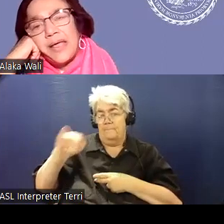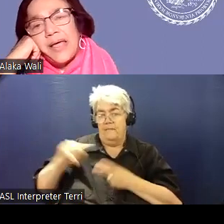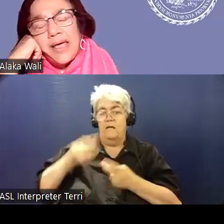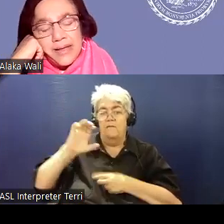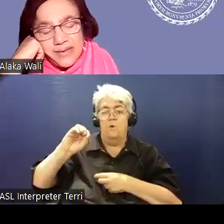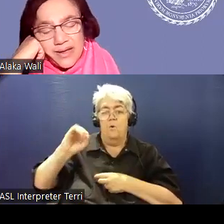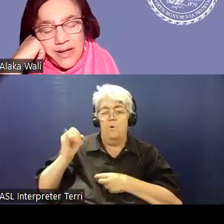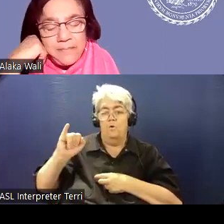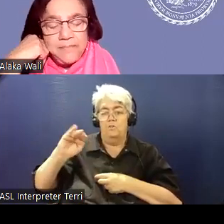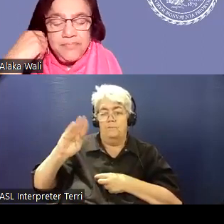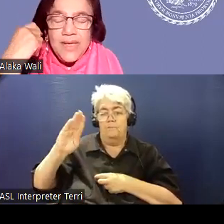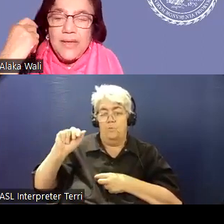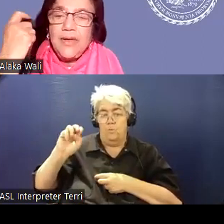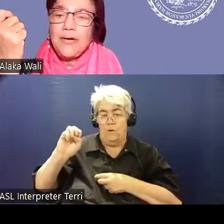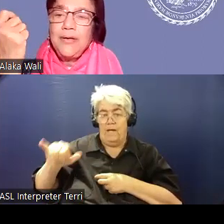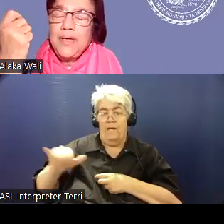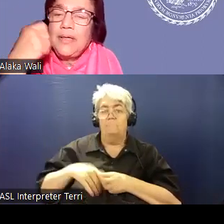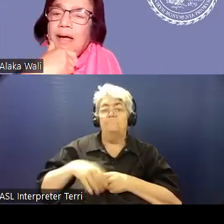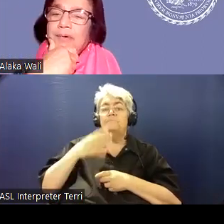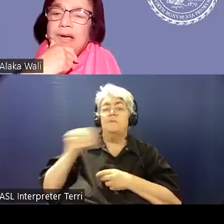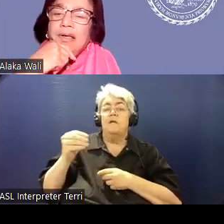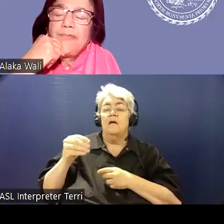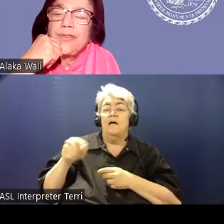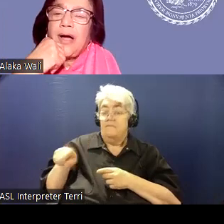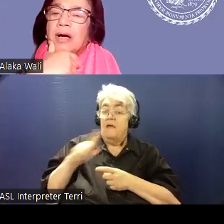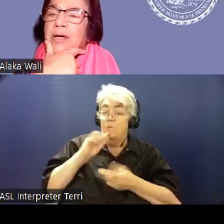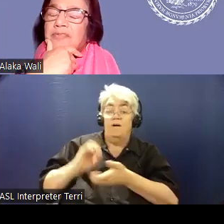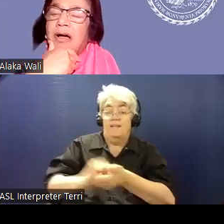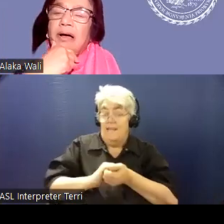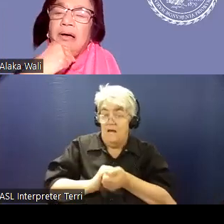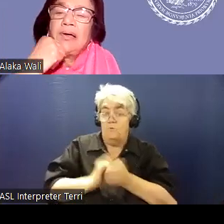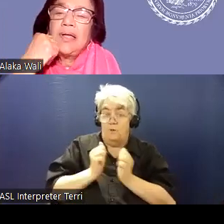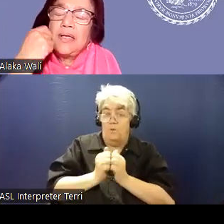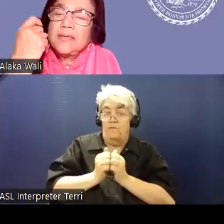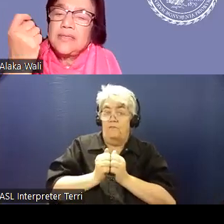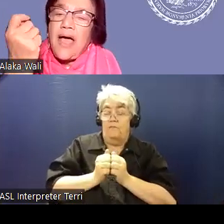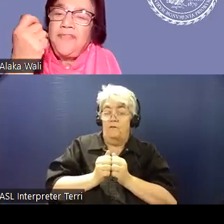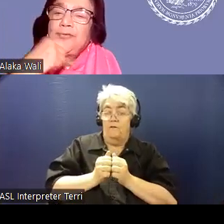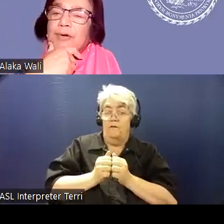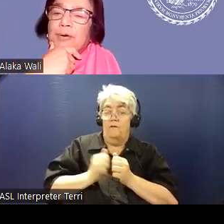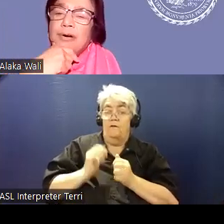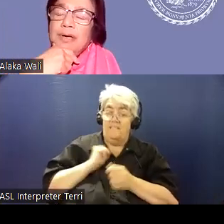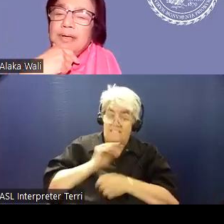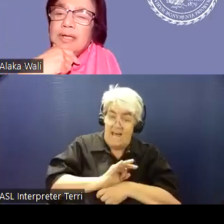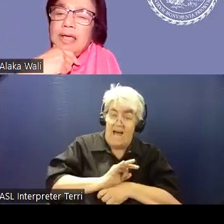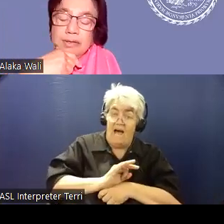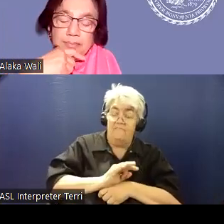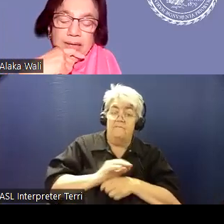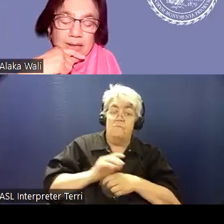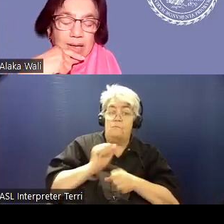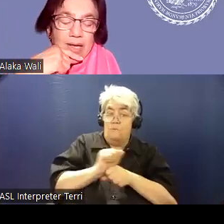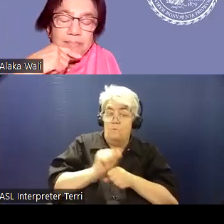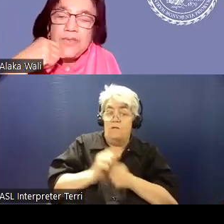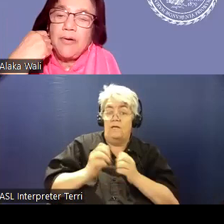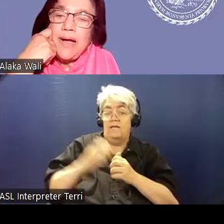Ojibwe, and they're going to be collaborating with our staff who are working in the